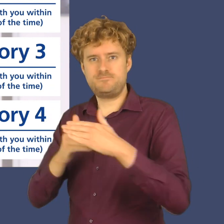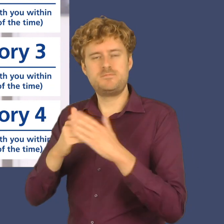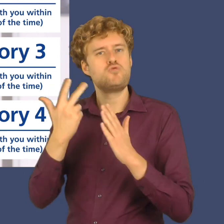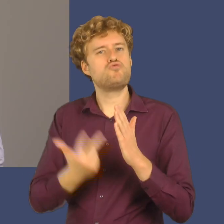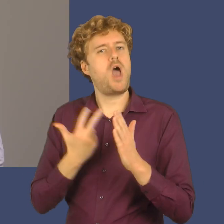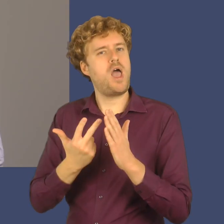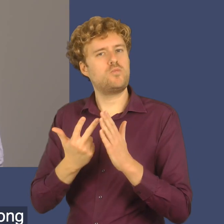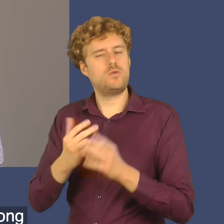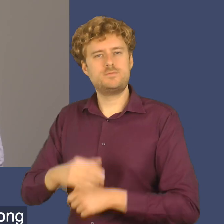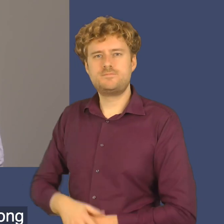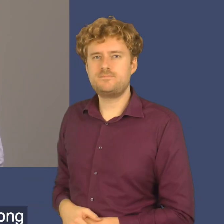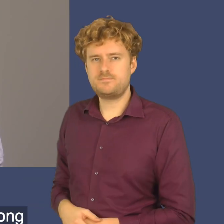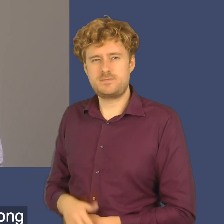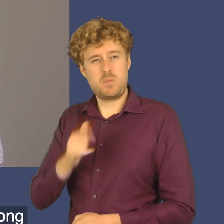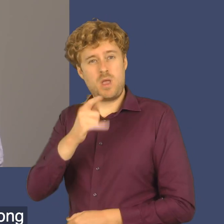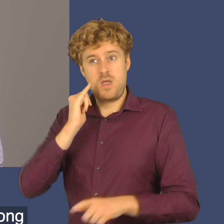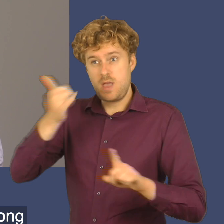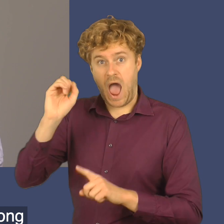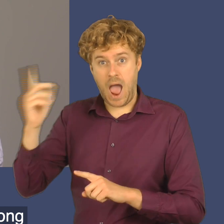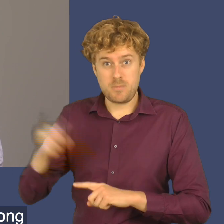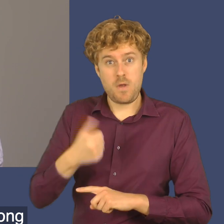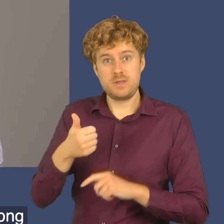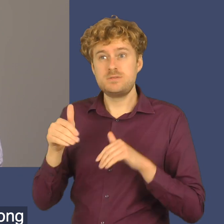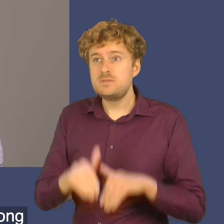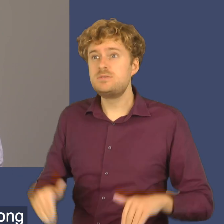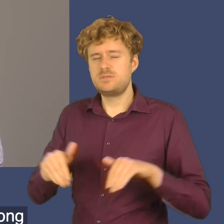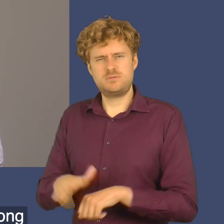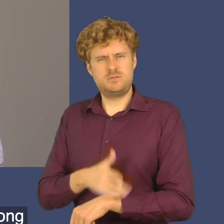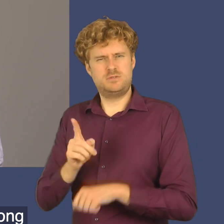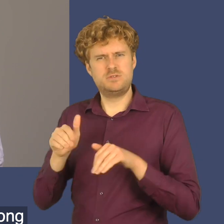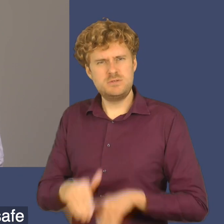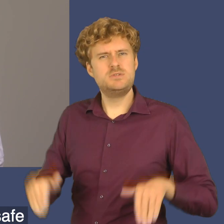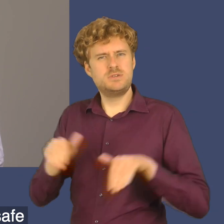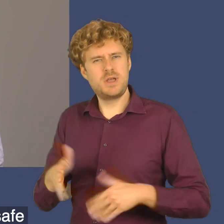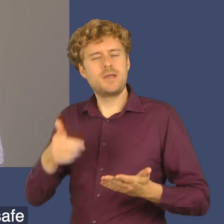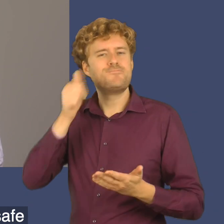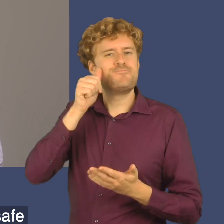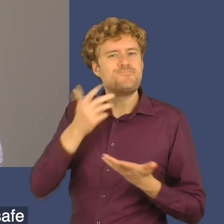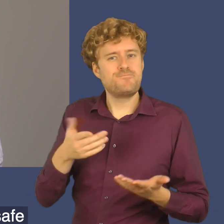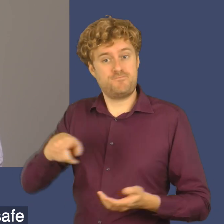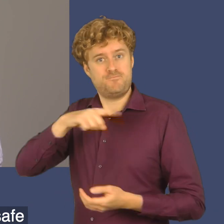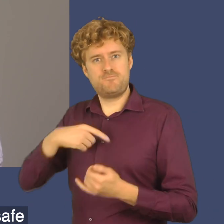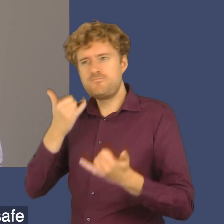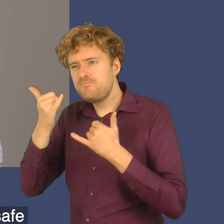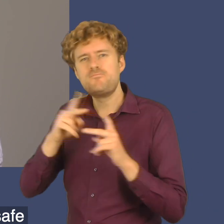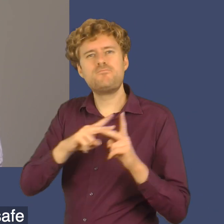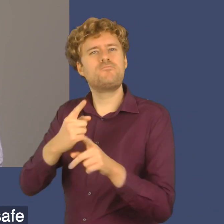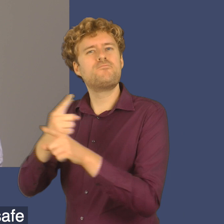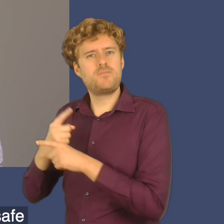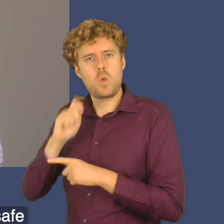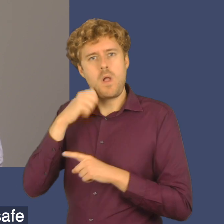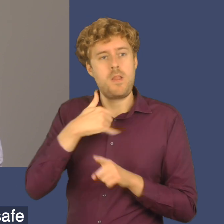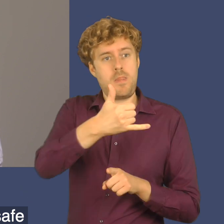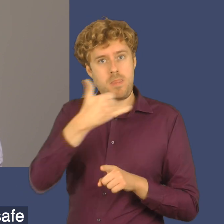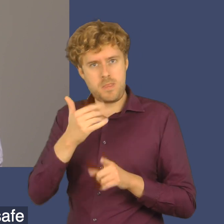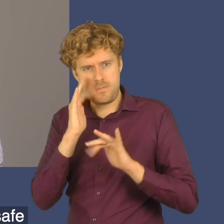hours. Sometimes it feels like an ambulance is taking a long time to arrive. Our health advisors will take the caller